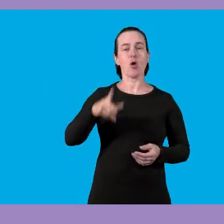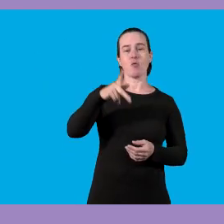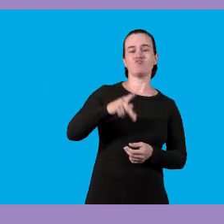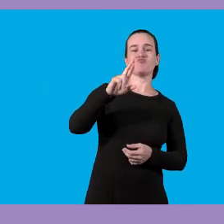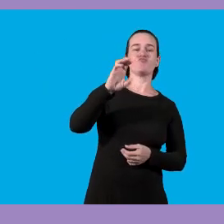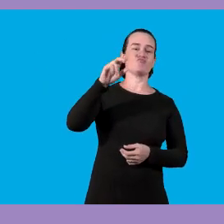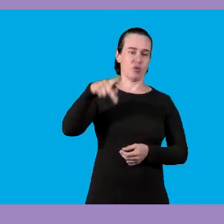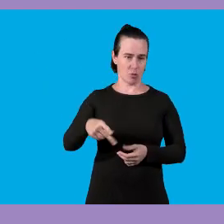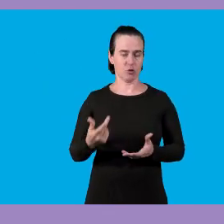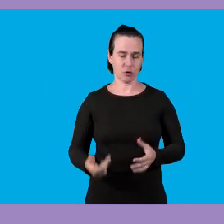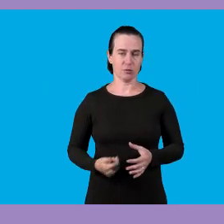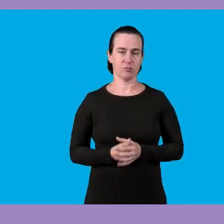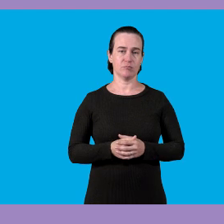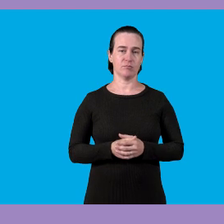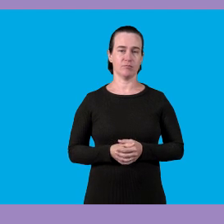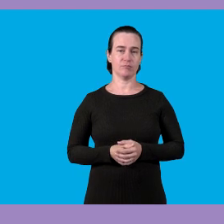are proportional.